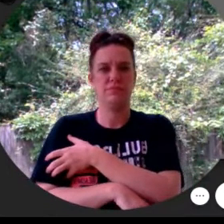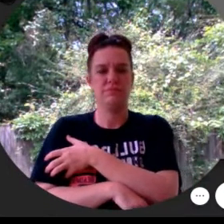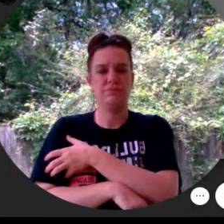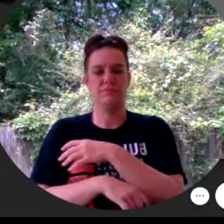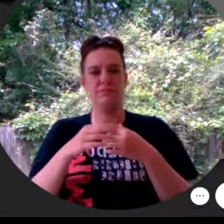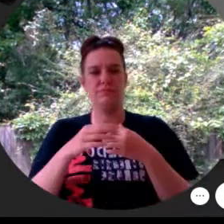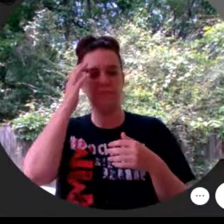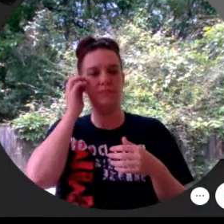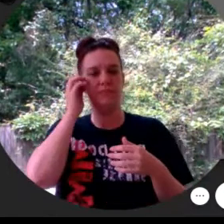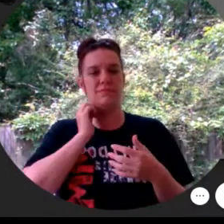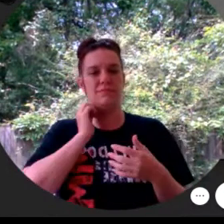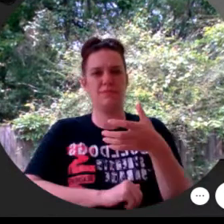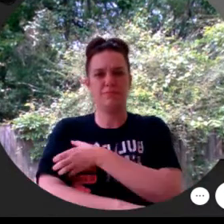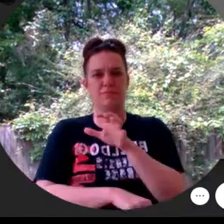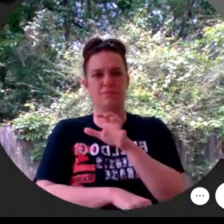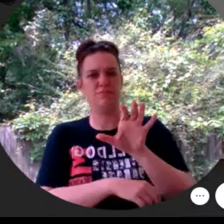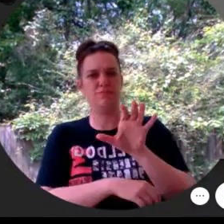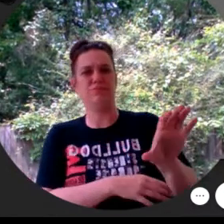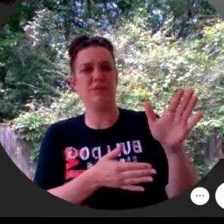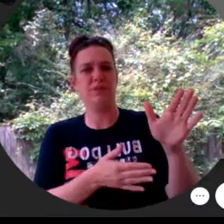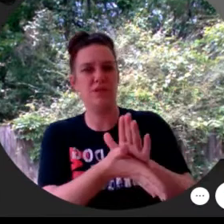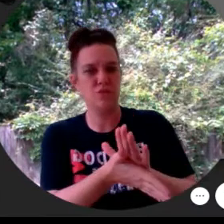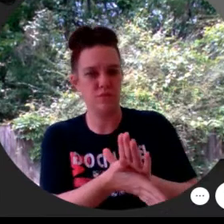school, metaphorically.